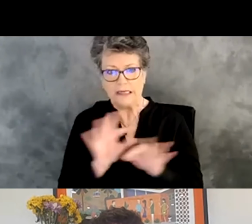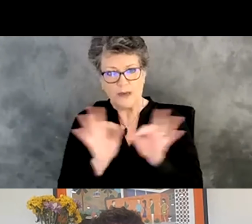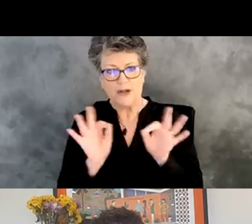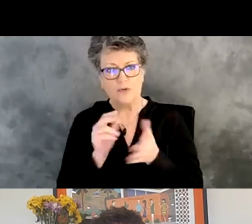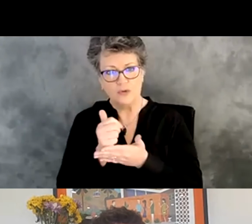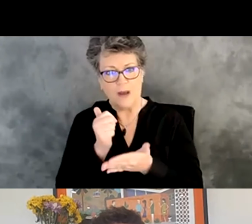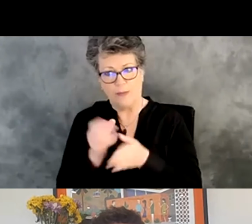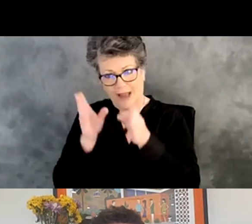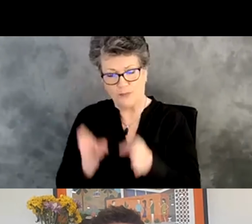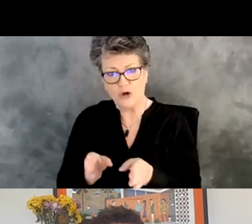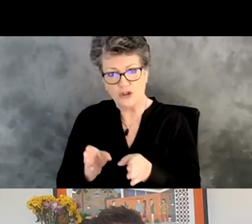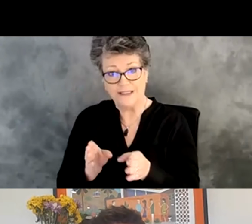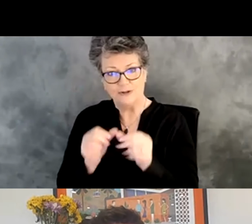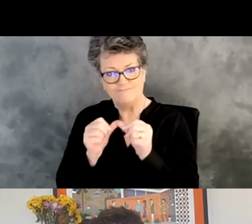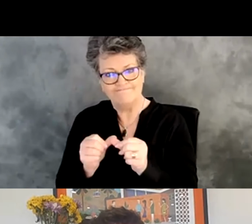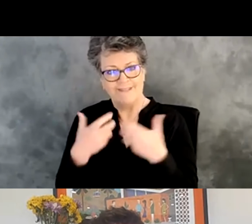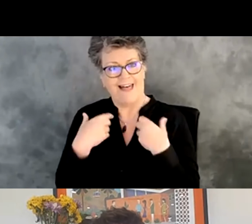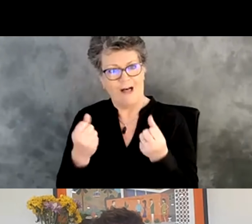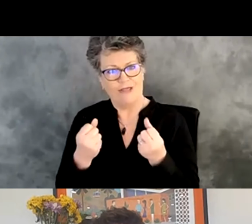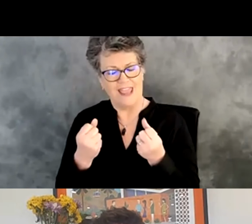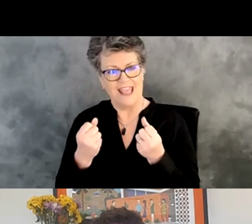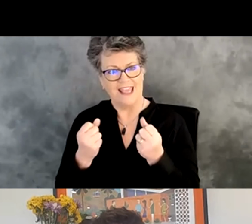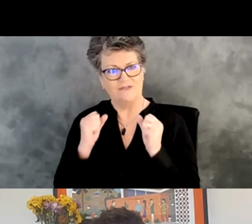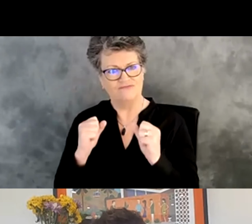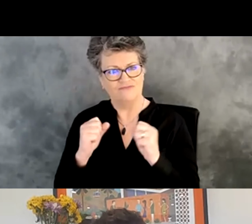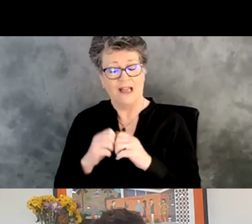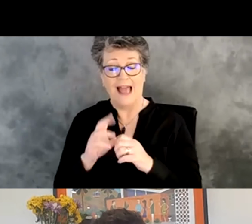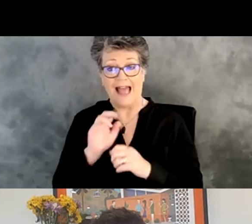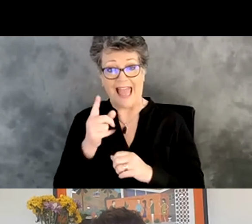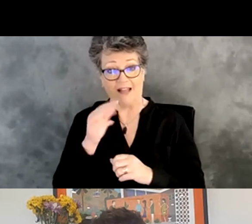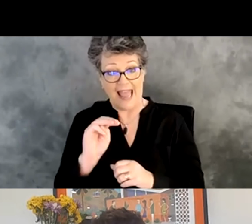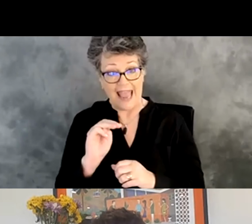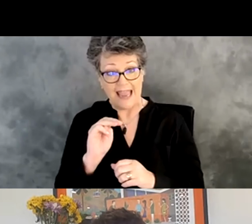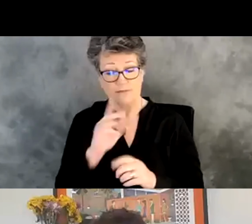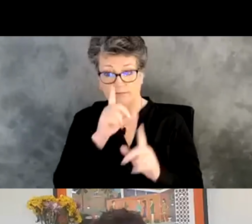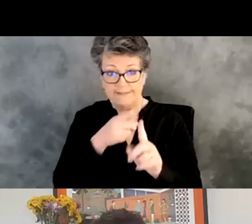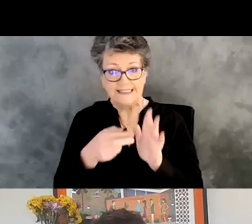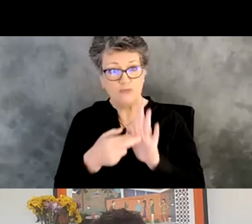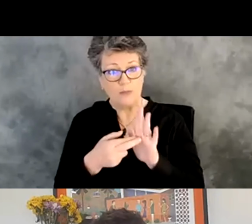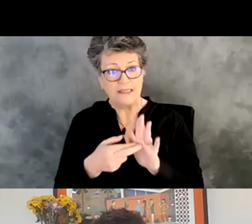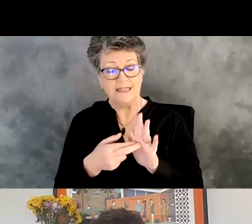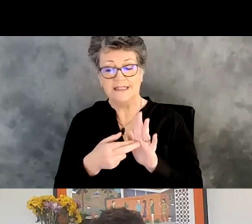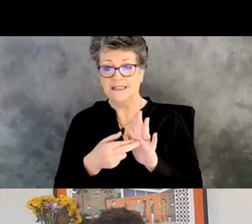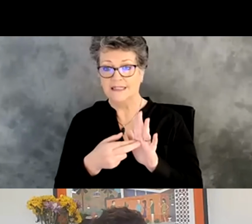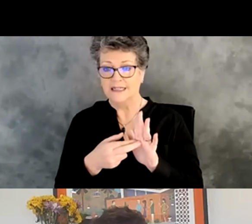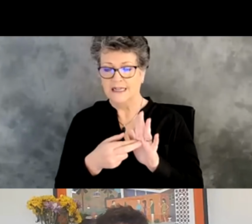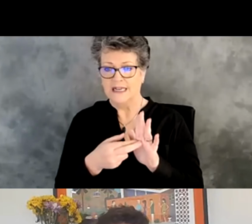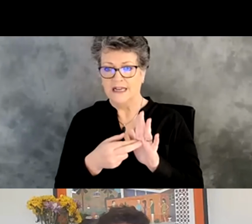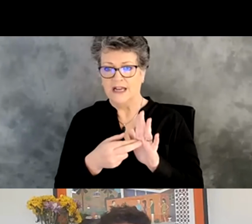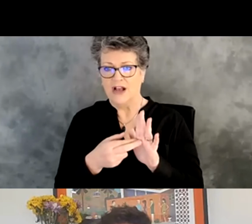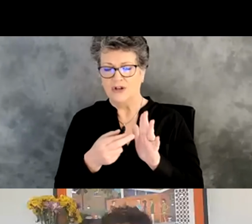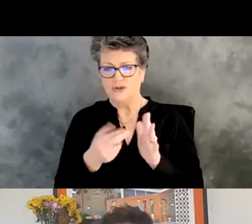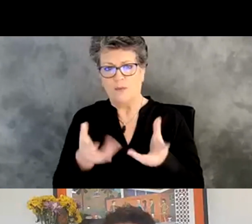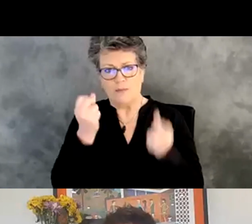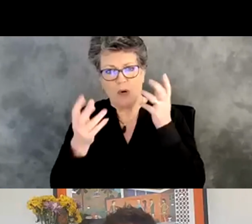a person remain healthy. CalAIM really represents an opportunity to pull these fragmented systems